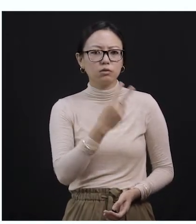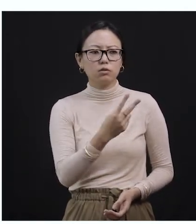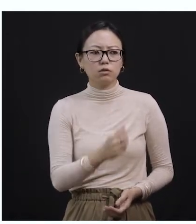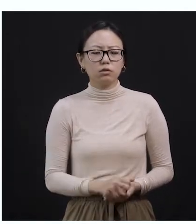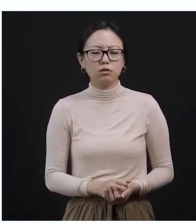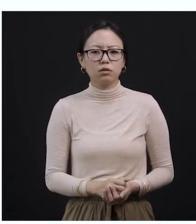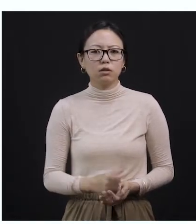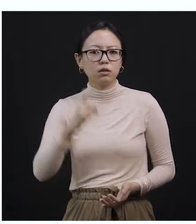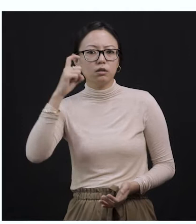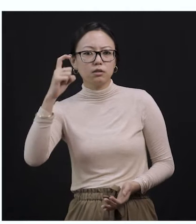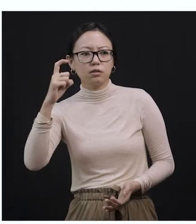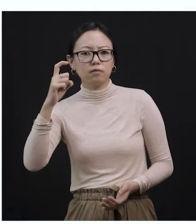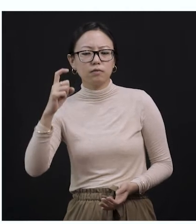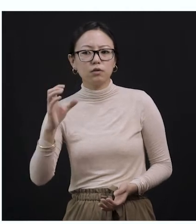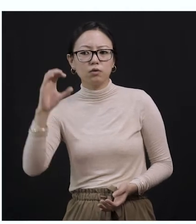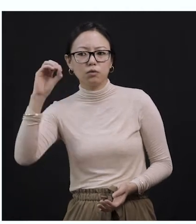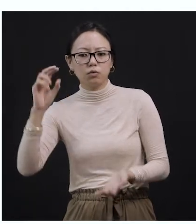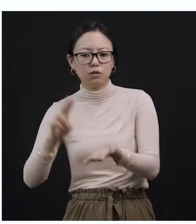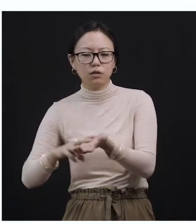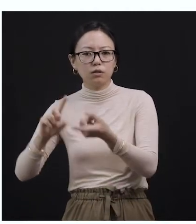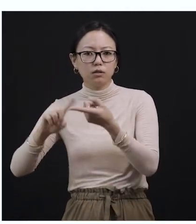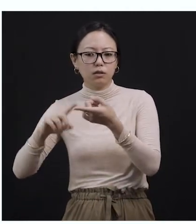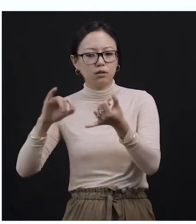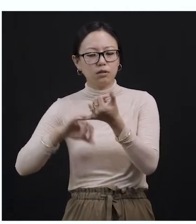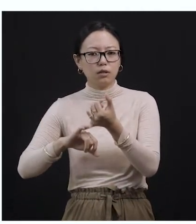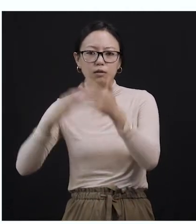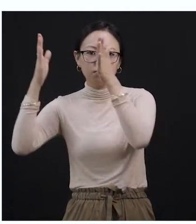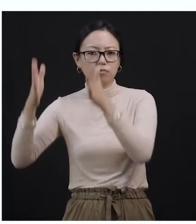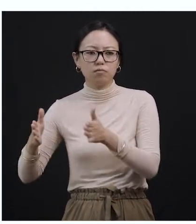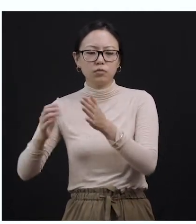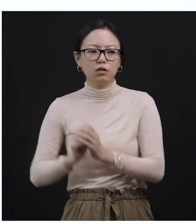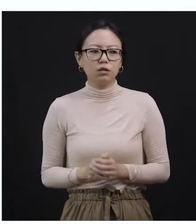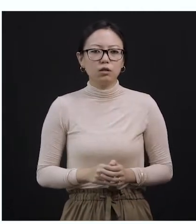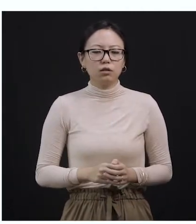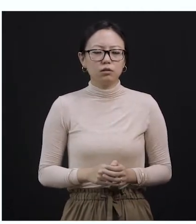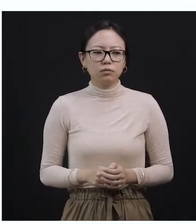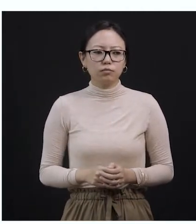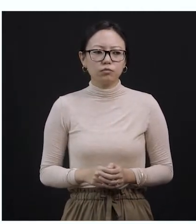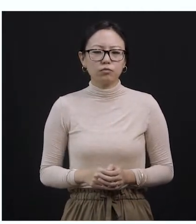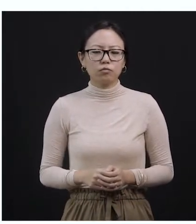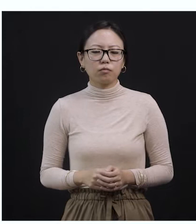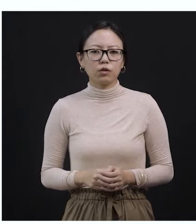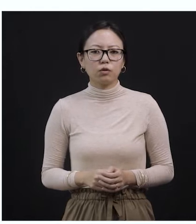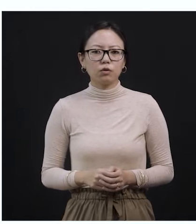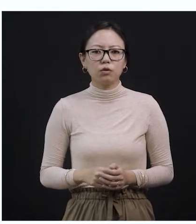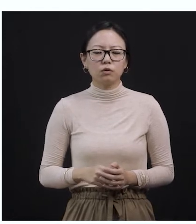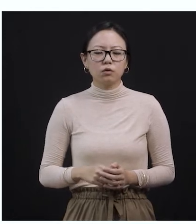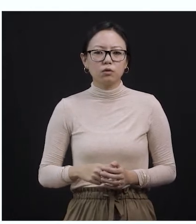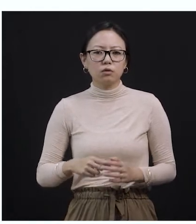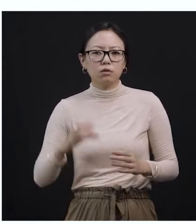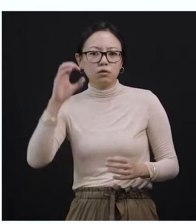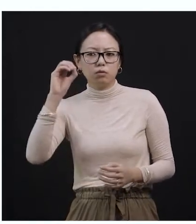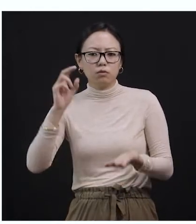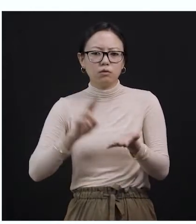is in ones place. And we have already learned that the ones place is always on the right.